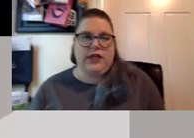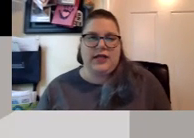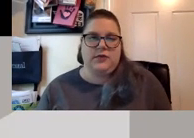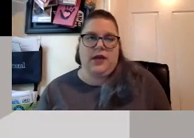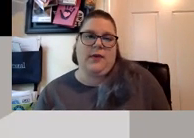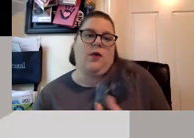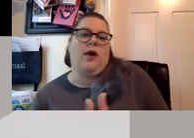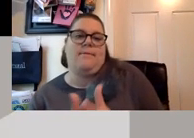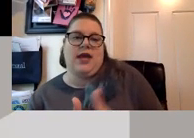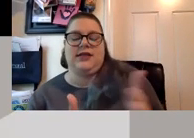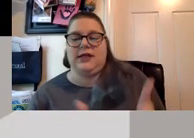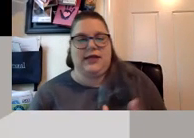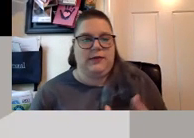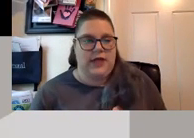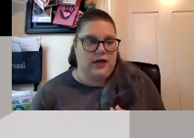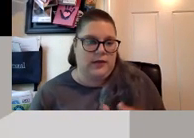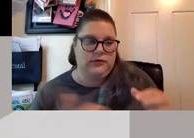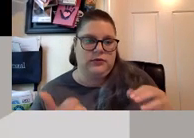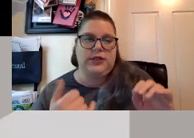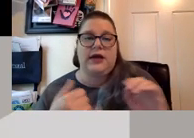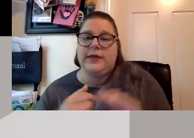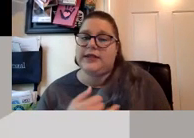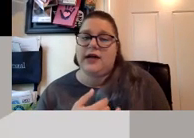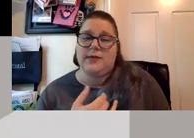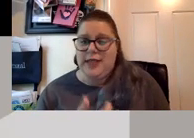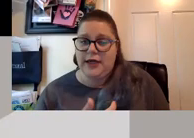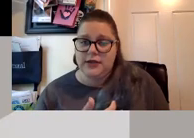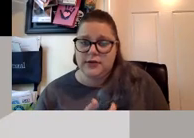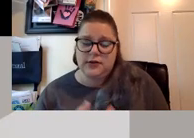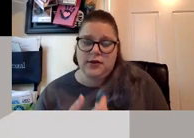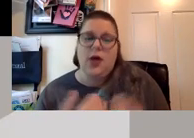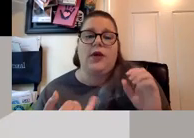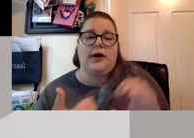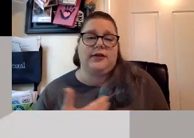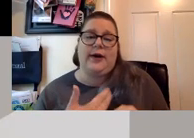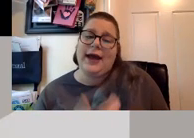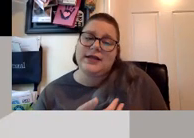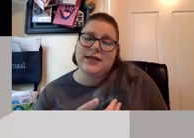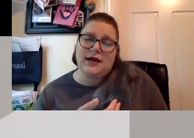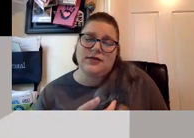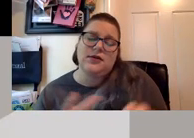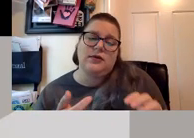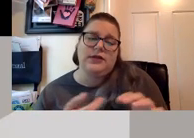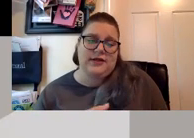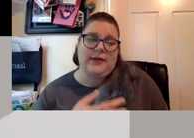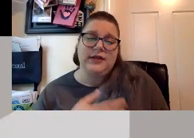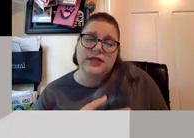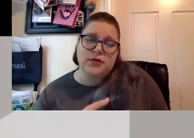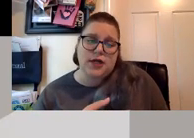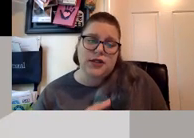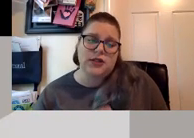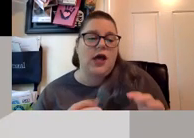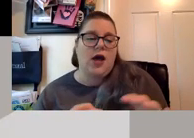went over last week about what makes an accessible document. We talked about document titles. We talked about heading styles. We talked about